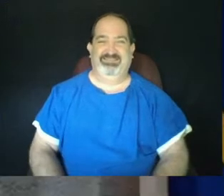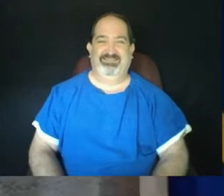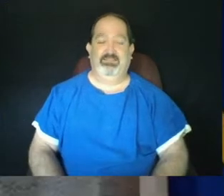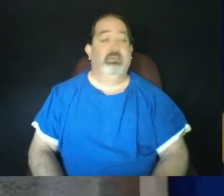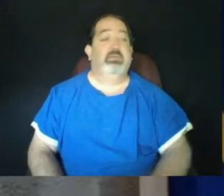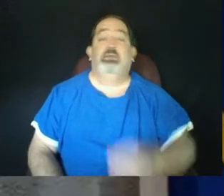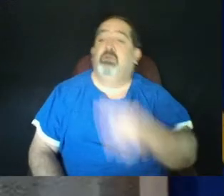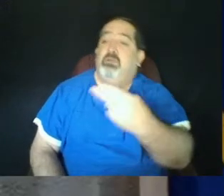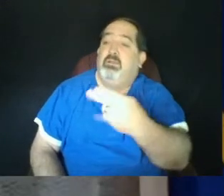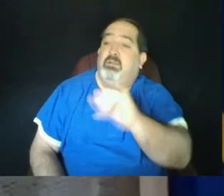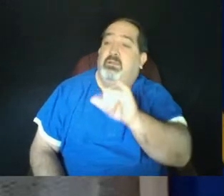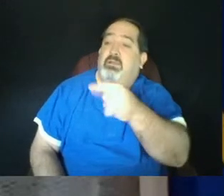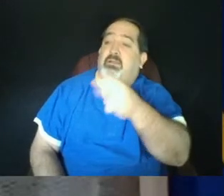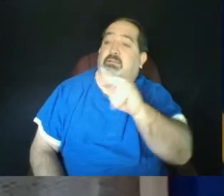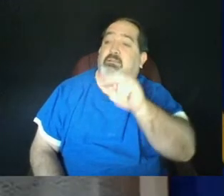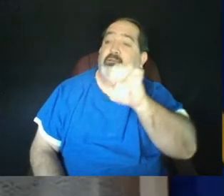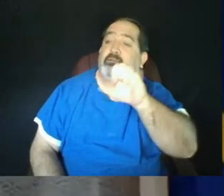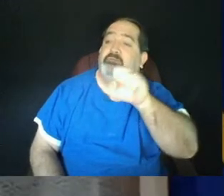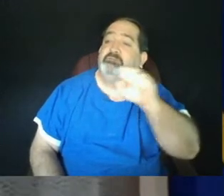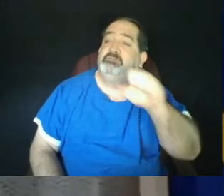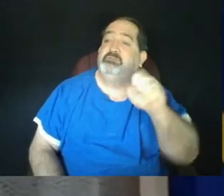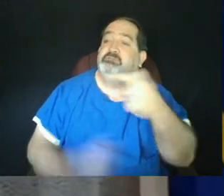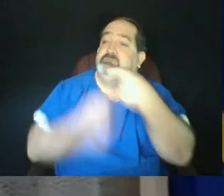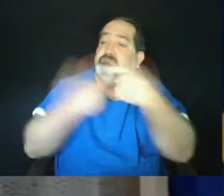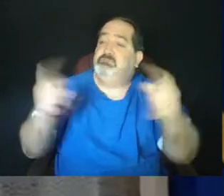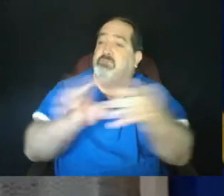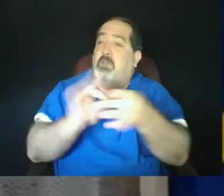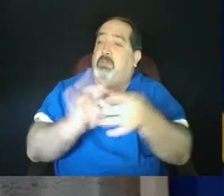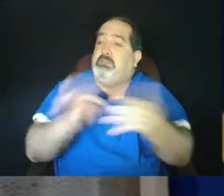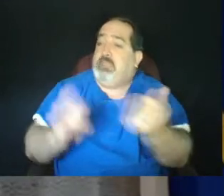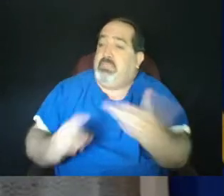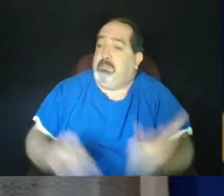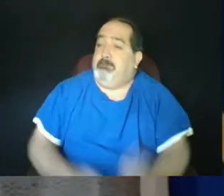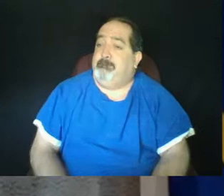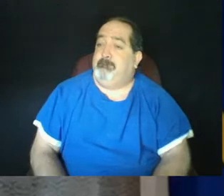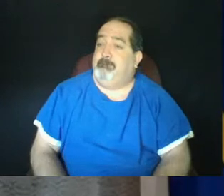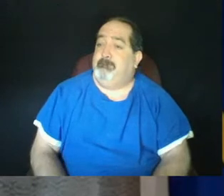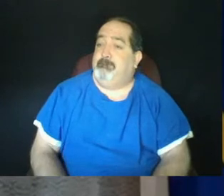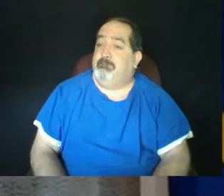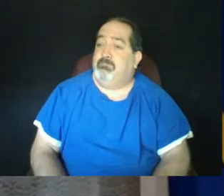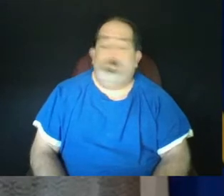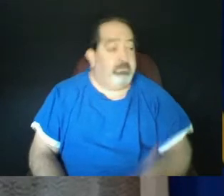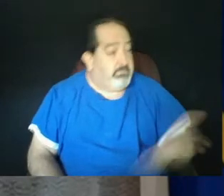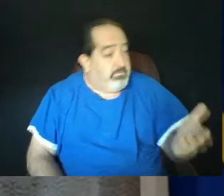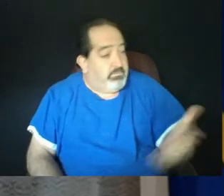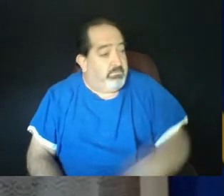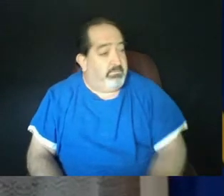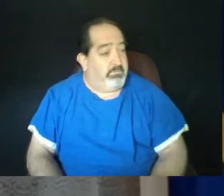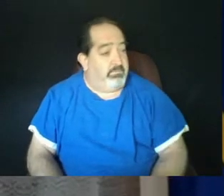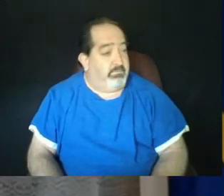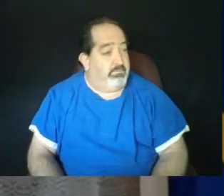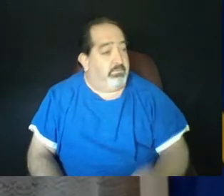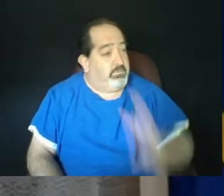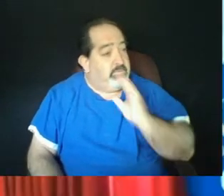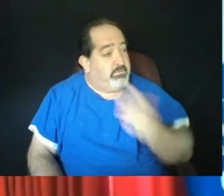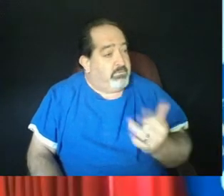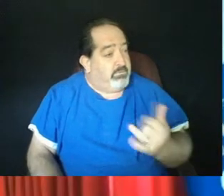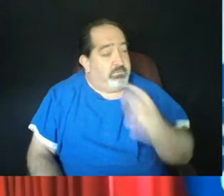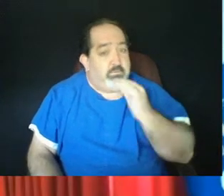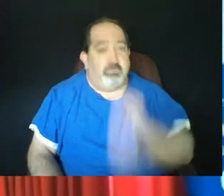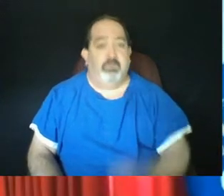Your Highnesses, do you have any comments for the gathered populace? Your Highness? We see you on screen.